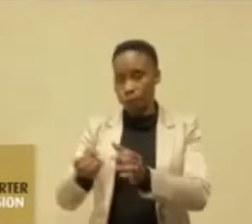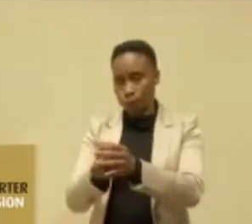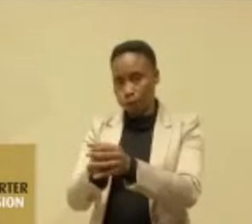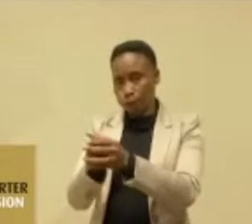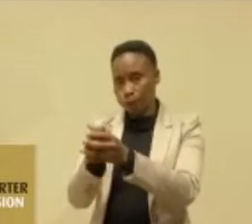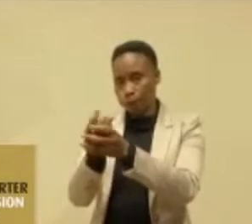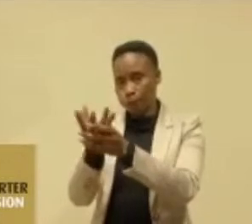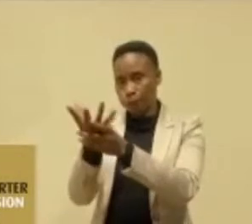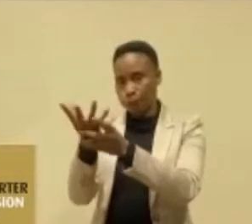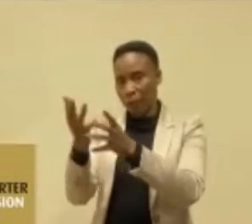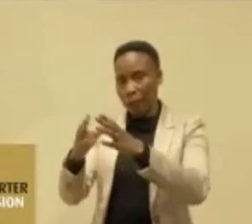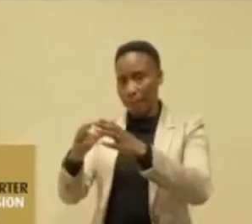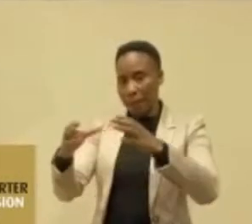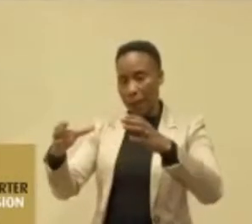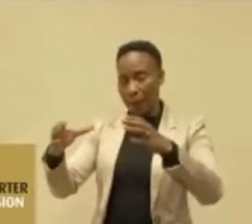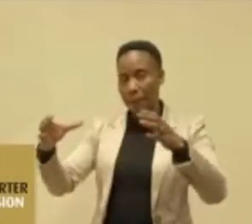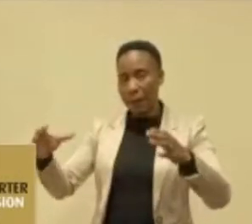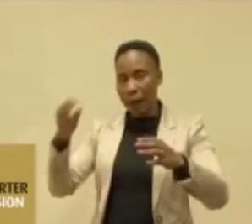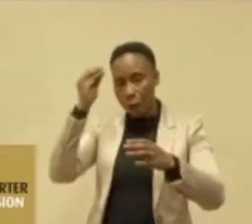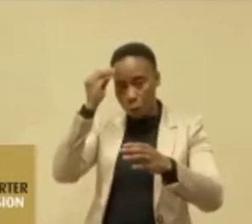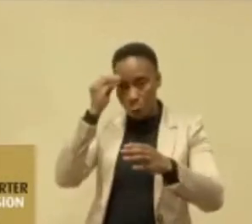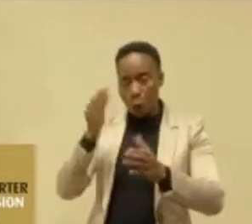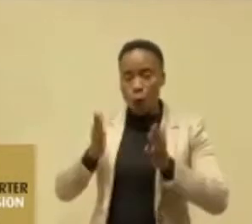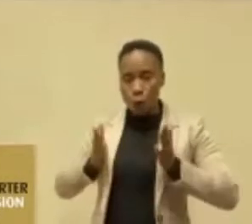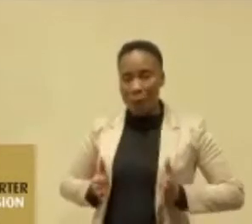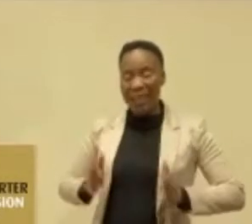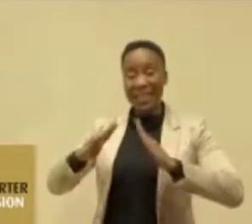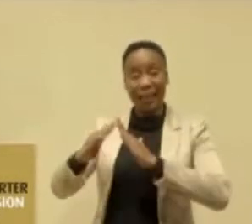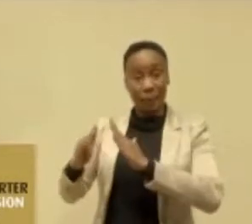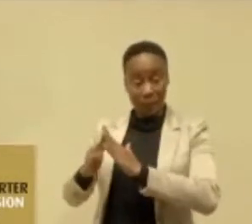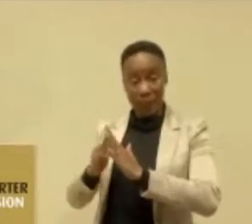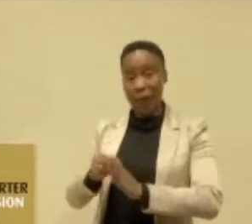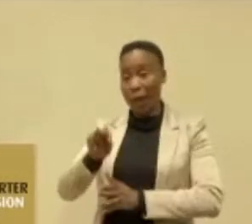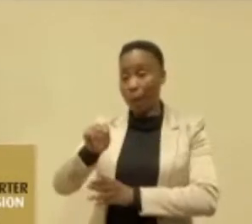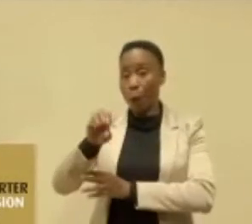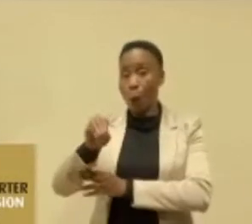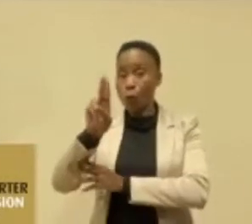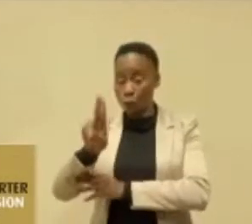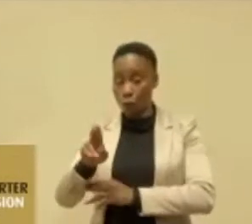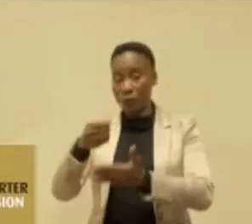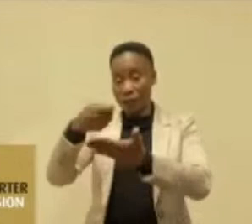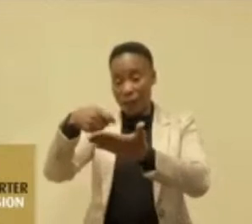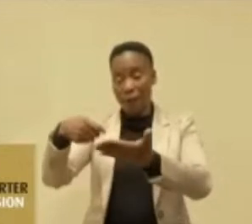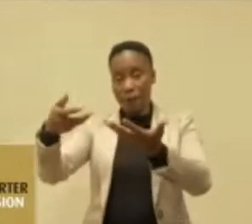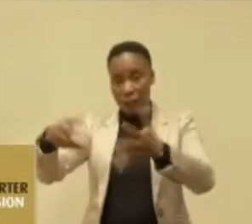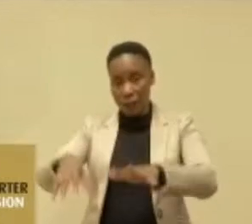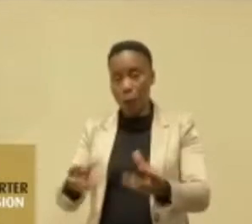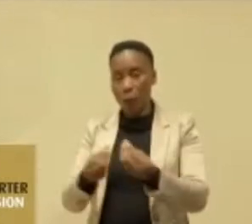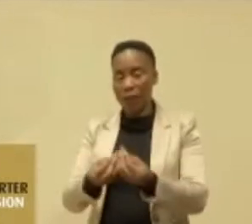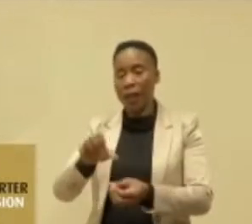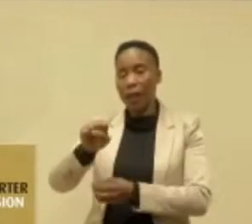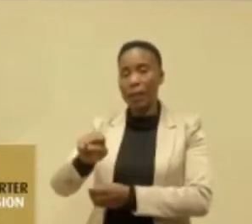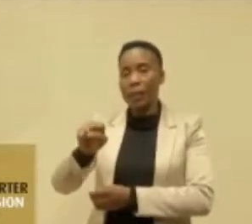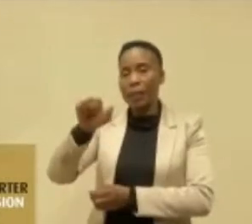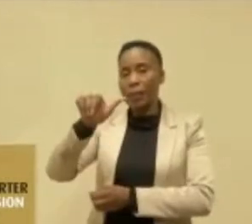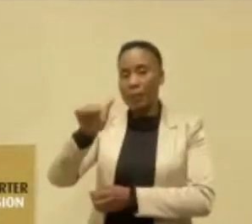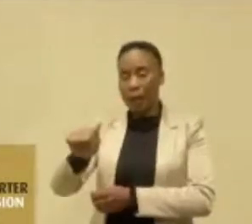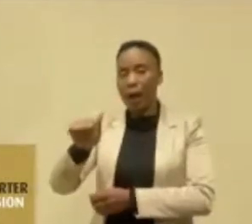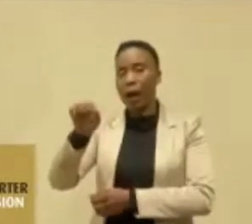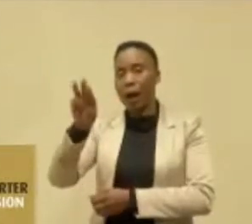for an example resigning a memorandum of understanding less a weak south african